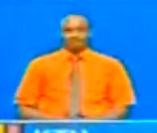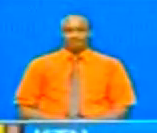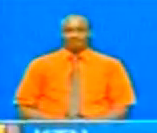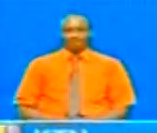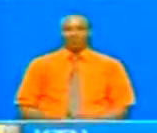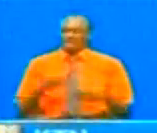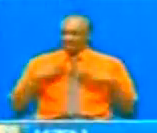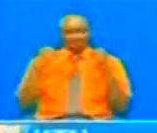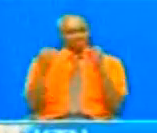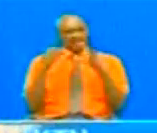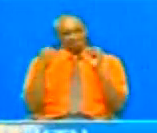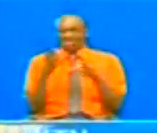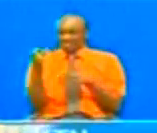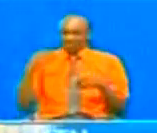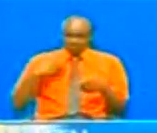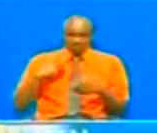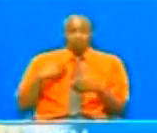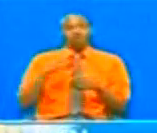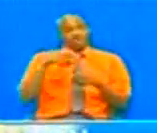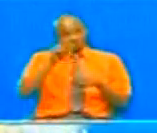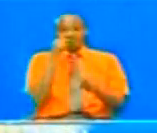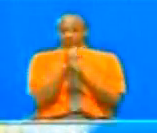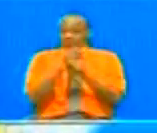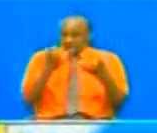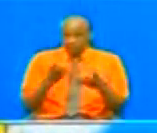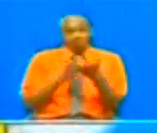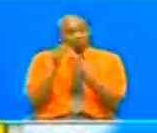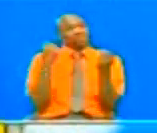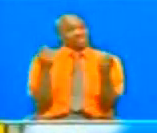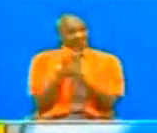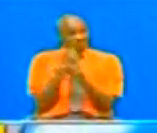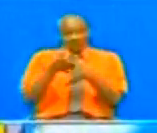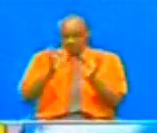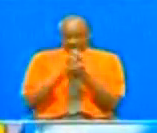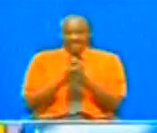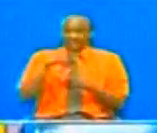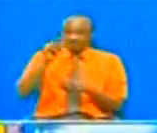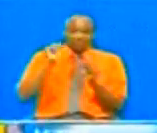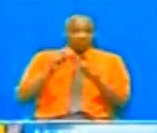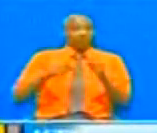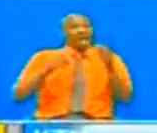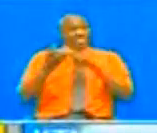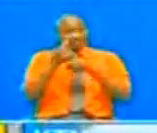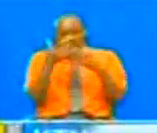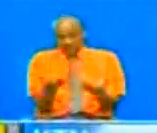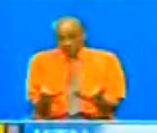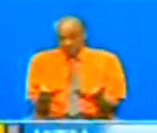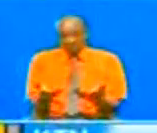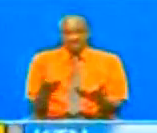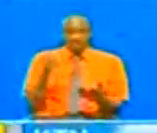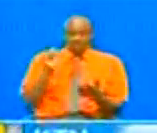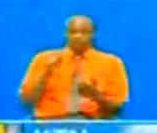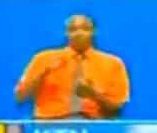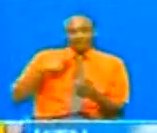There are many factors that contribute to an athlete's performance, and more so if they're to explore their full potential. These are even not denying that